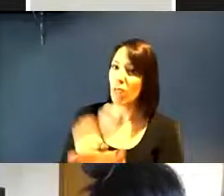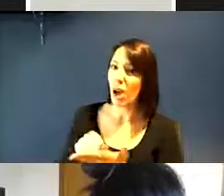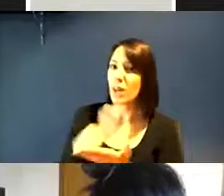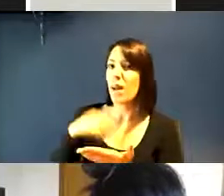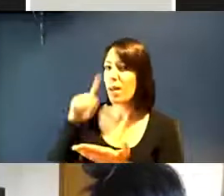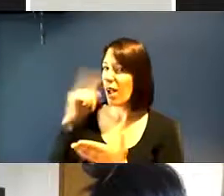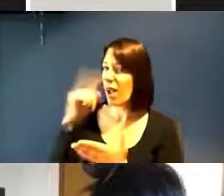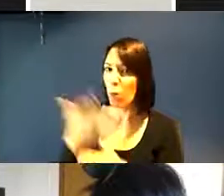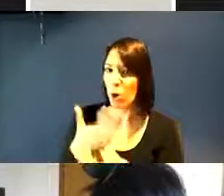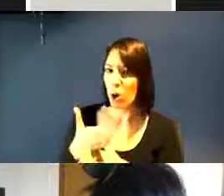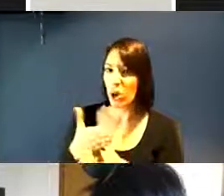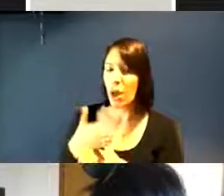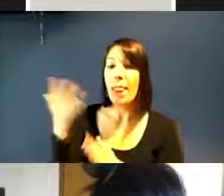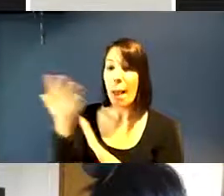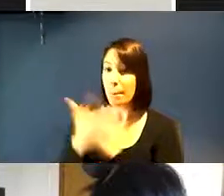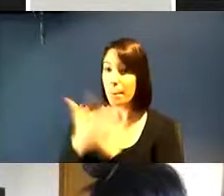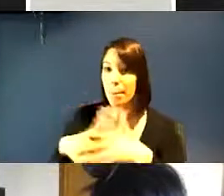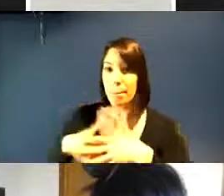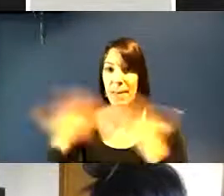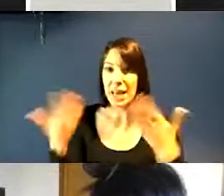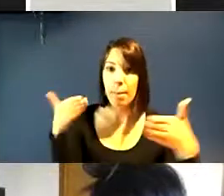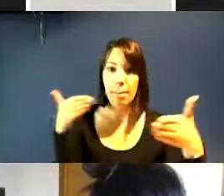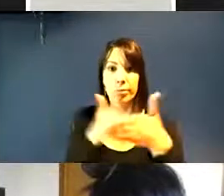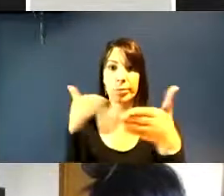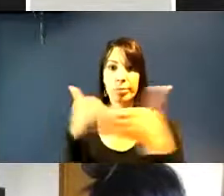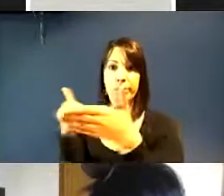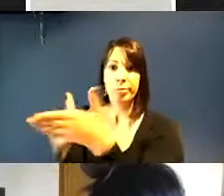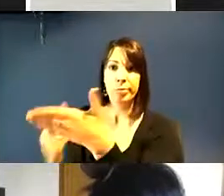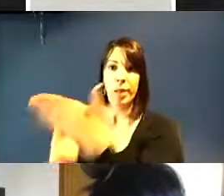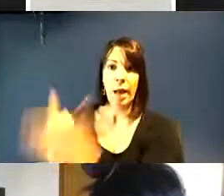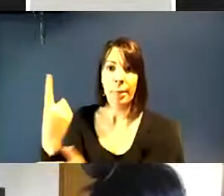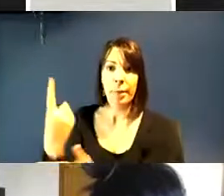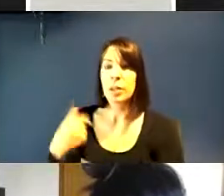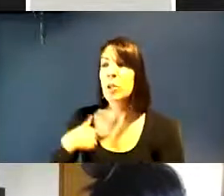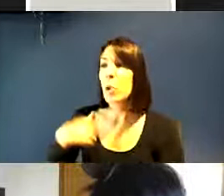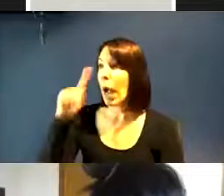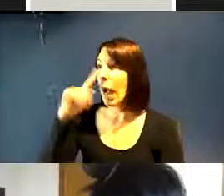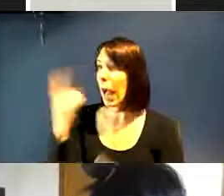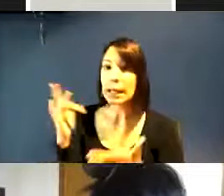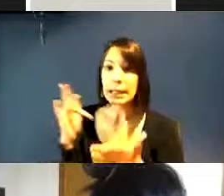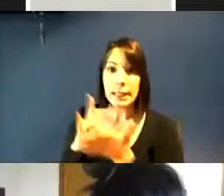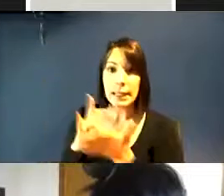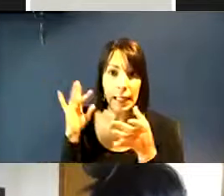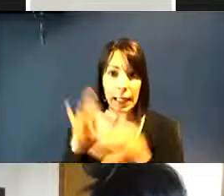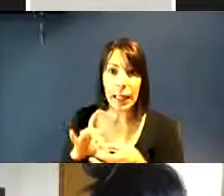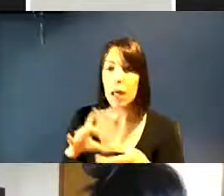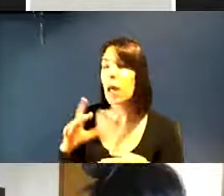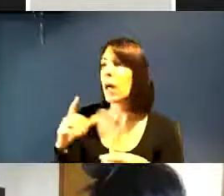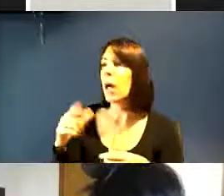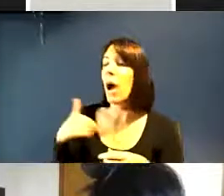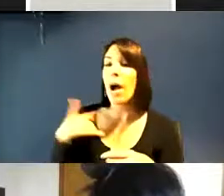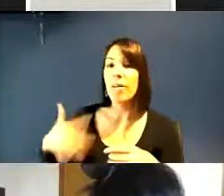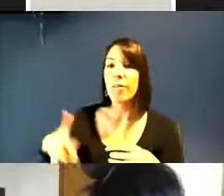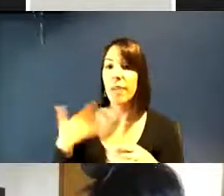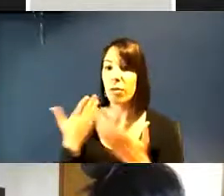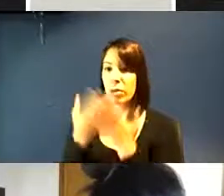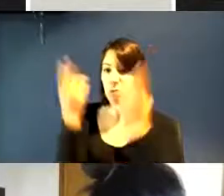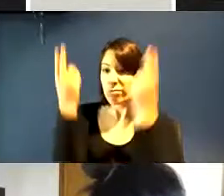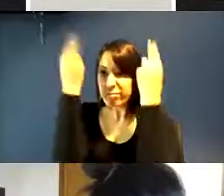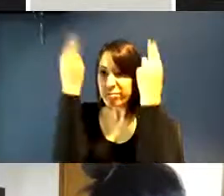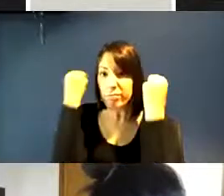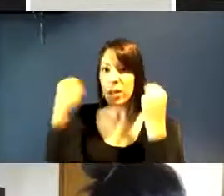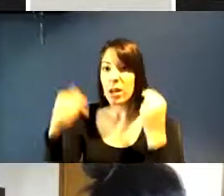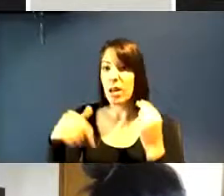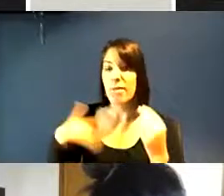of barriers for me. There was the barrier of not being able to get Centrelink. There was the barrier of not feeling like I could talk out about what was going on. There